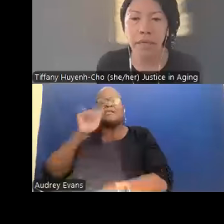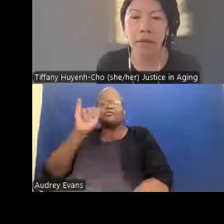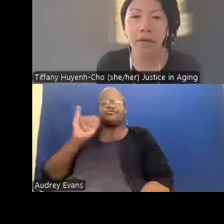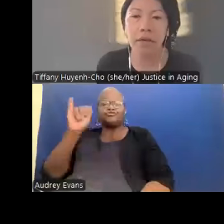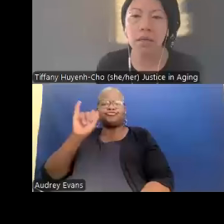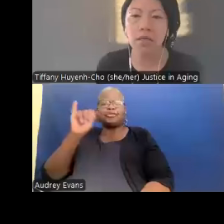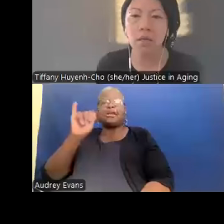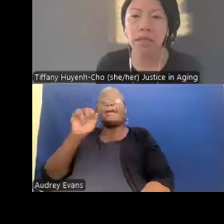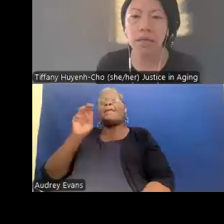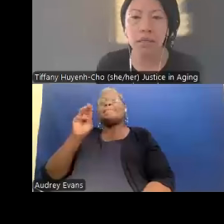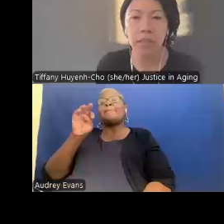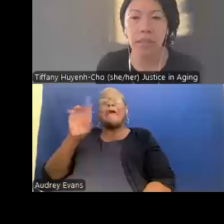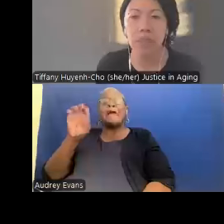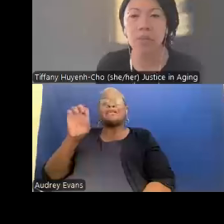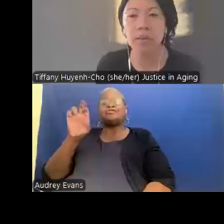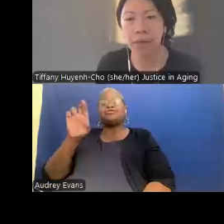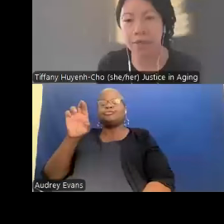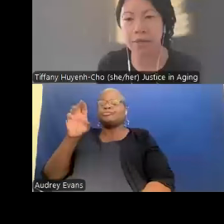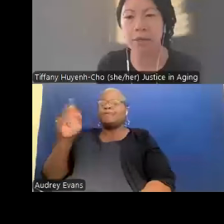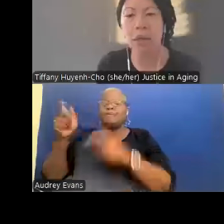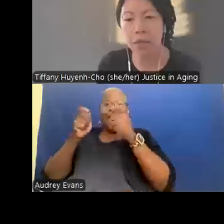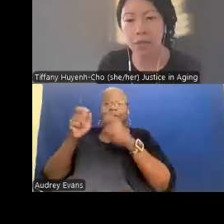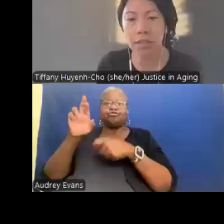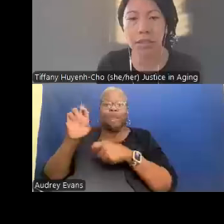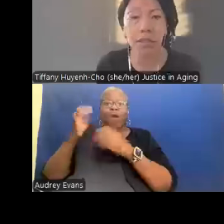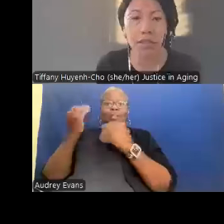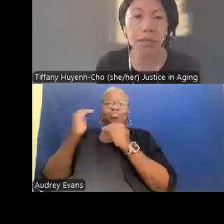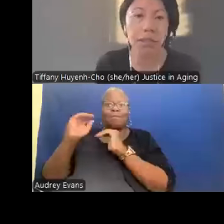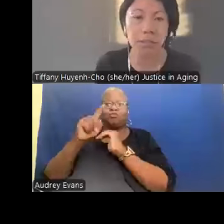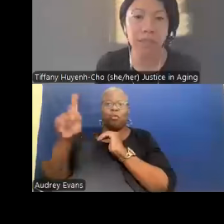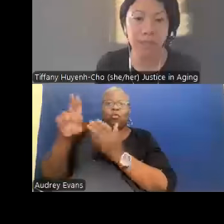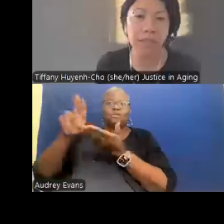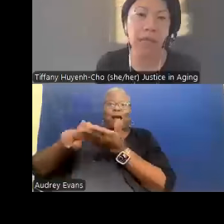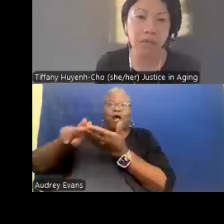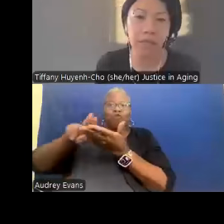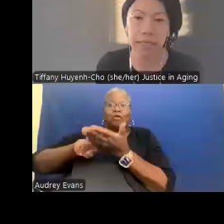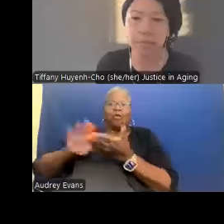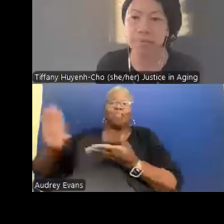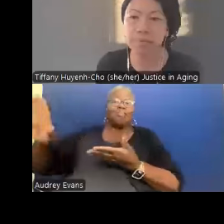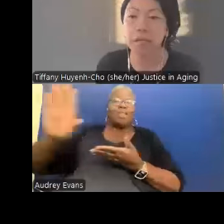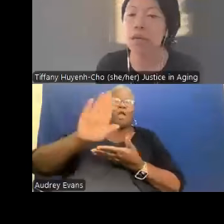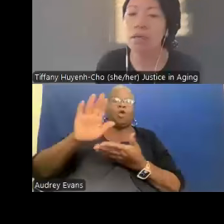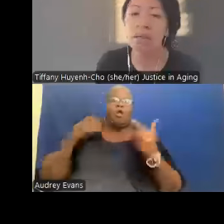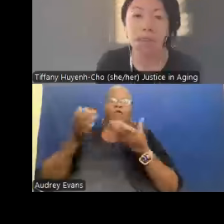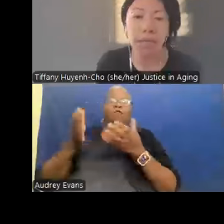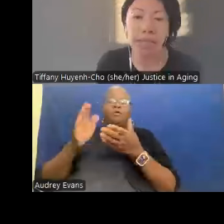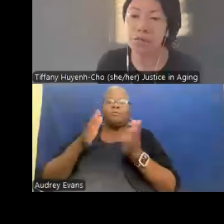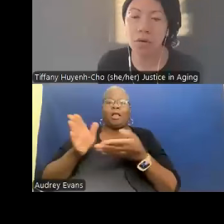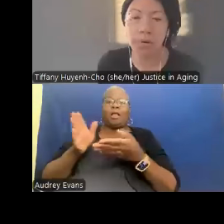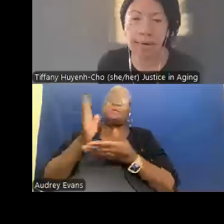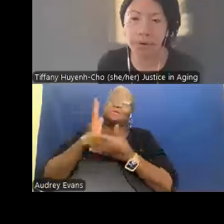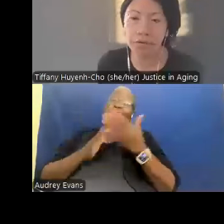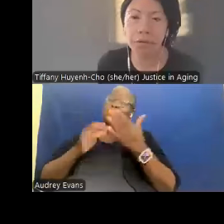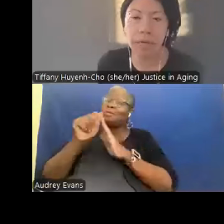managed care, enrollees are limited to providers that are contracted with their specific health plan. Some states